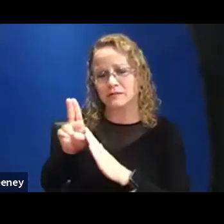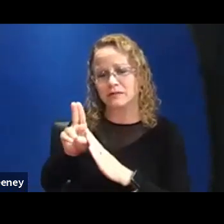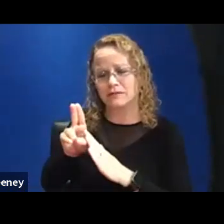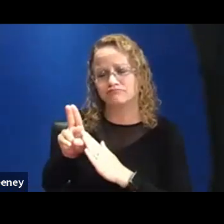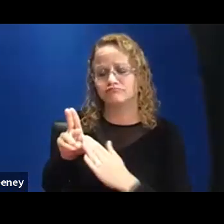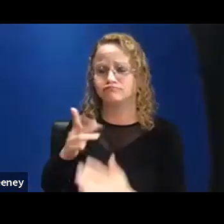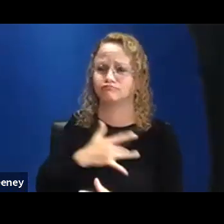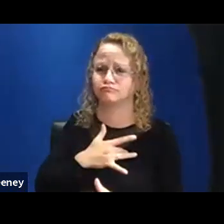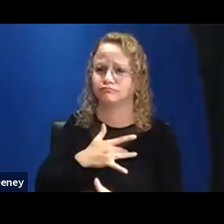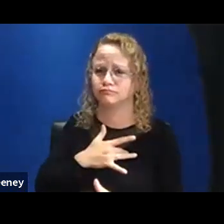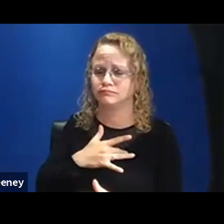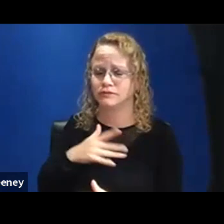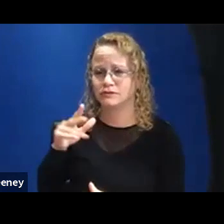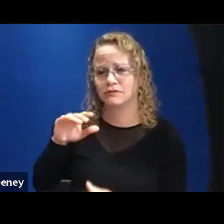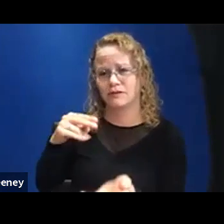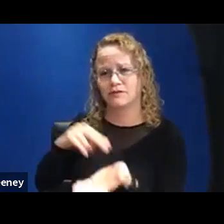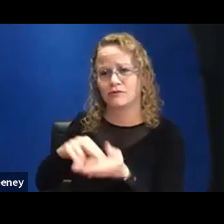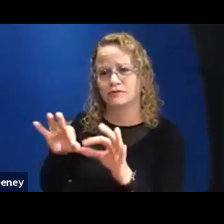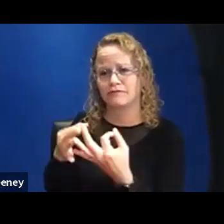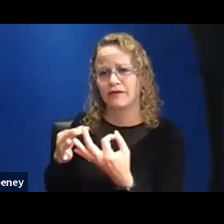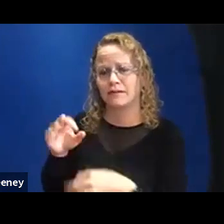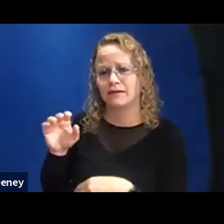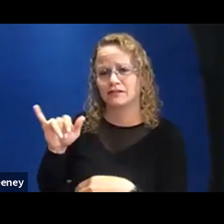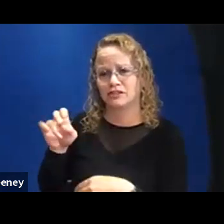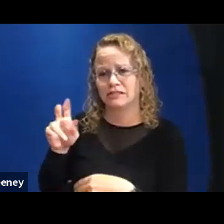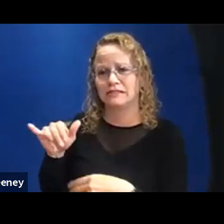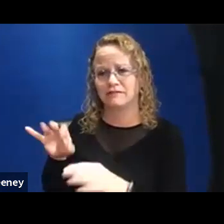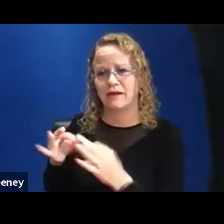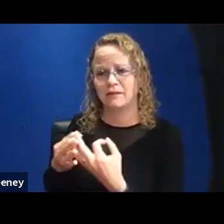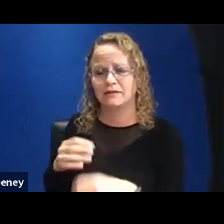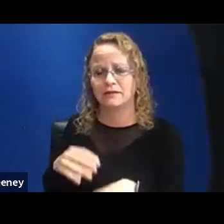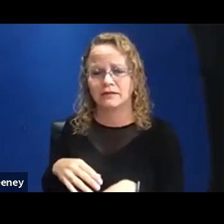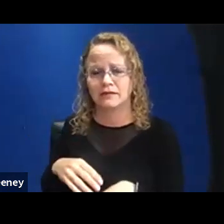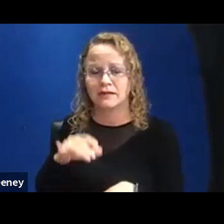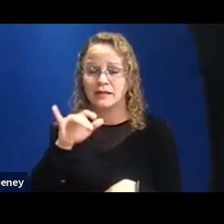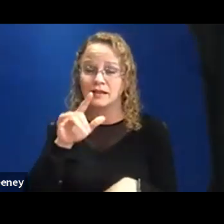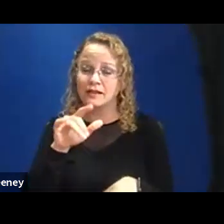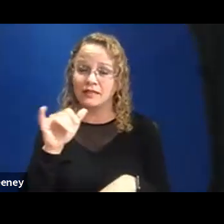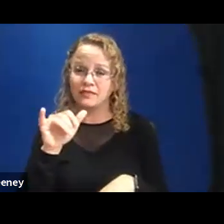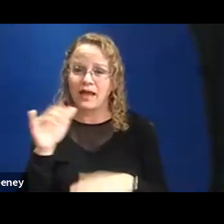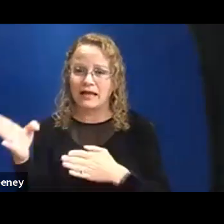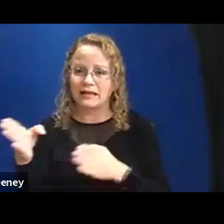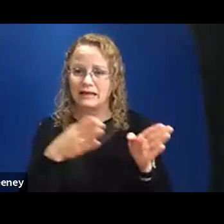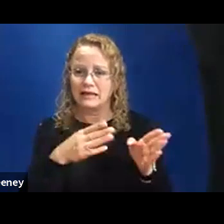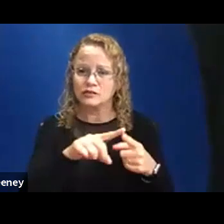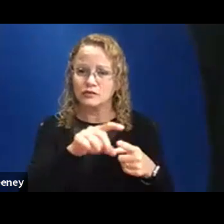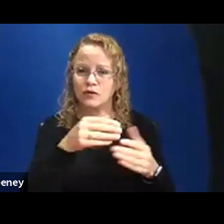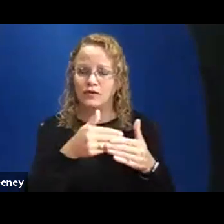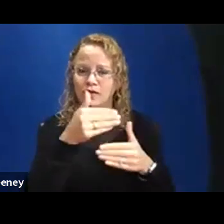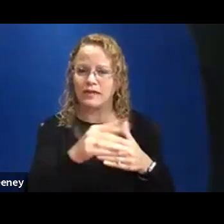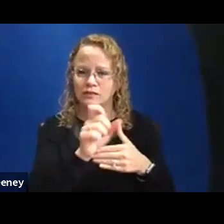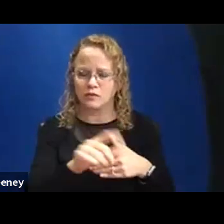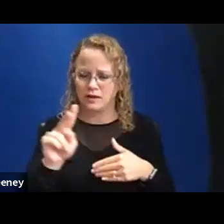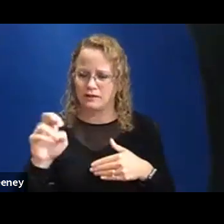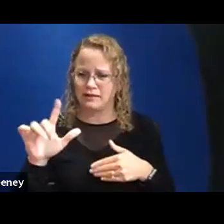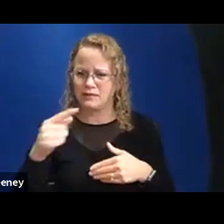to Jenny's family and to your staff, having to go through that. So that actually kind of pours into the next question, because Neil, you mentioned